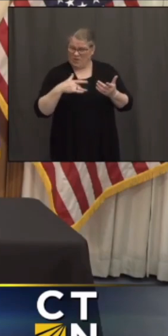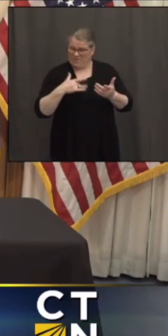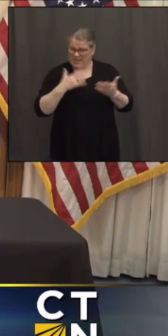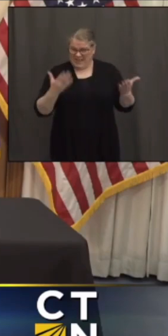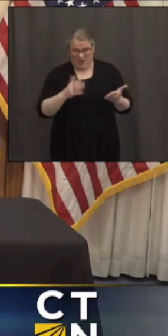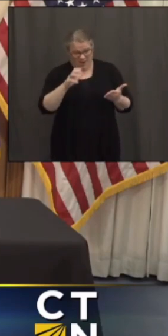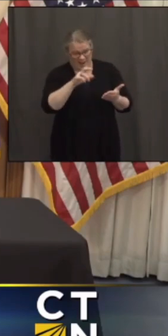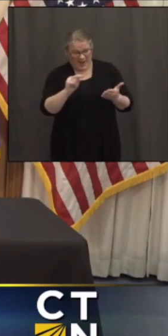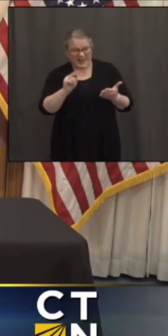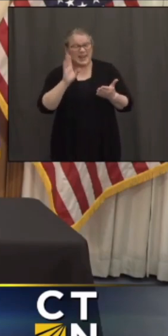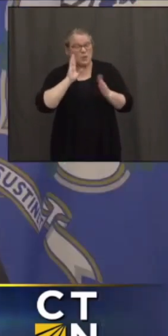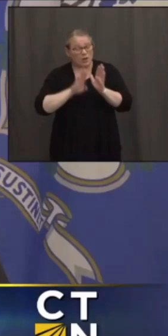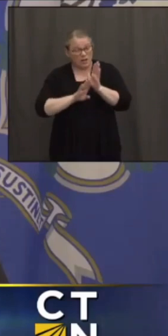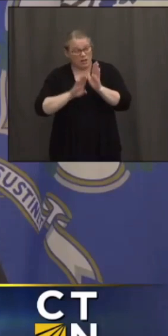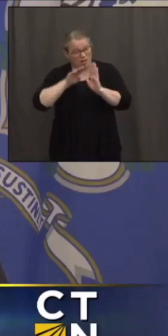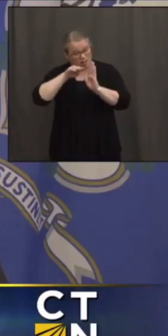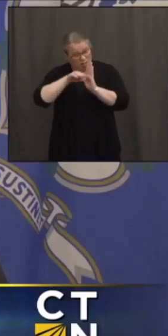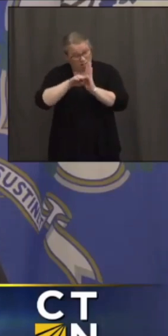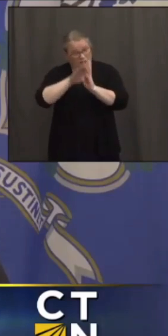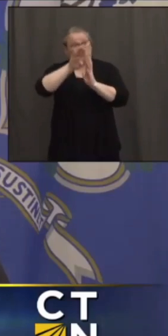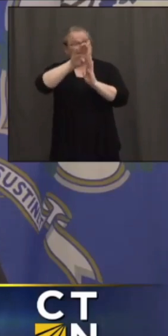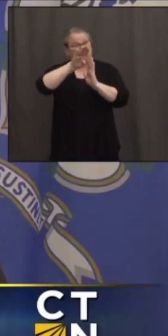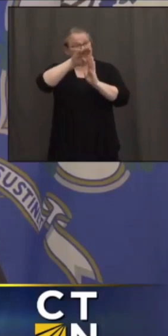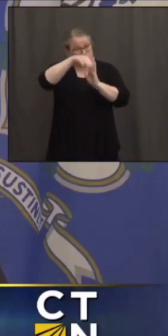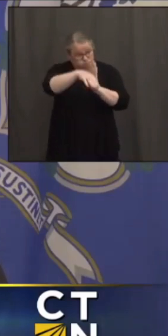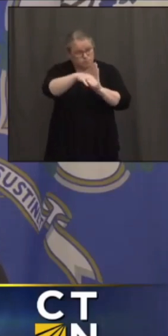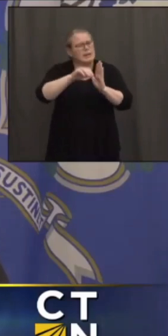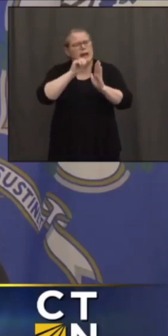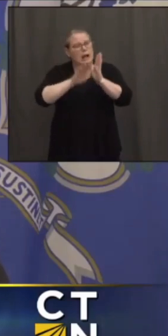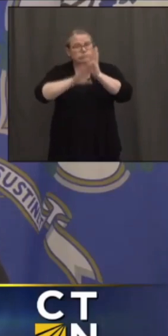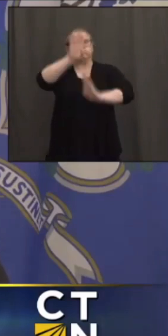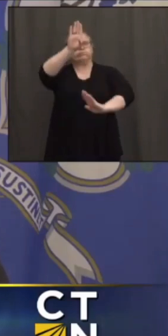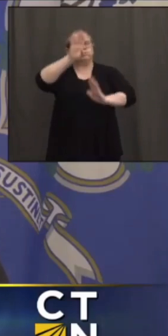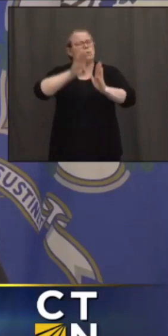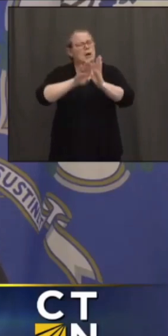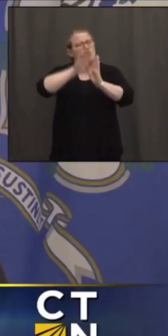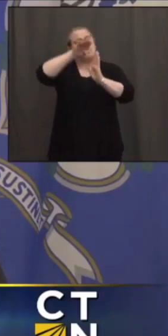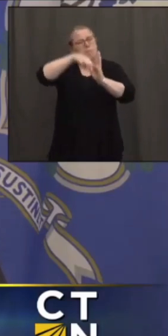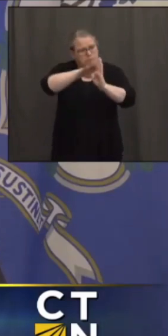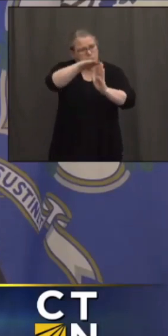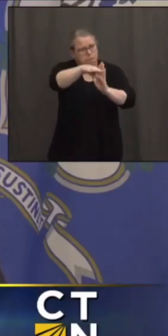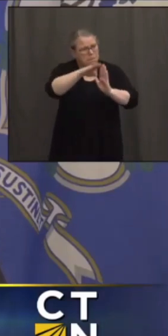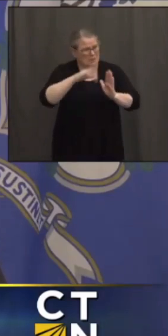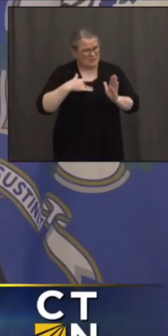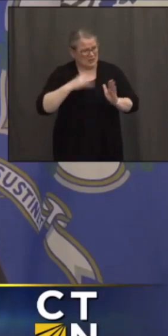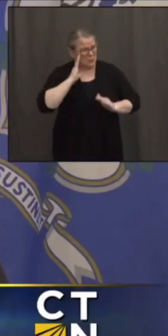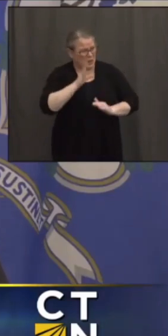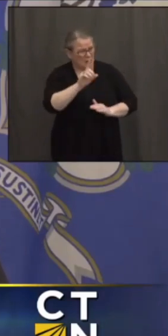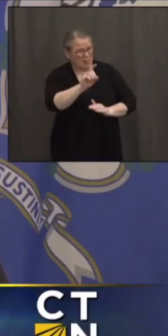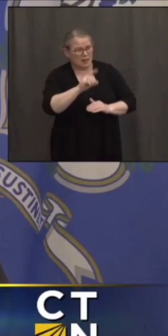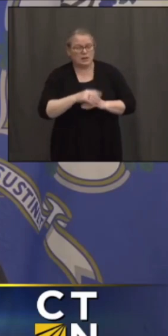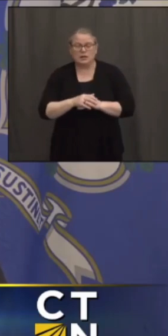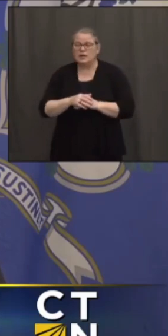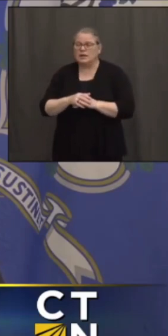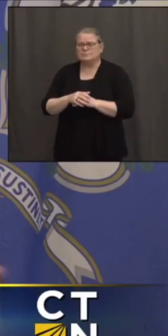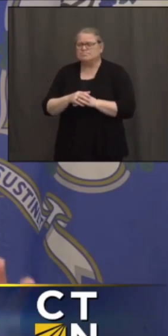reopening? I don't think so. Obviously, we're going to watch it like a hawk, and I don't have a crystal ball. But I'd like to think we're